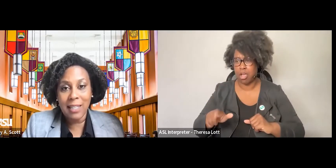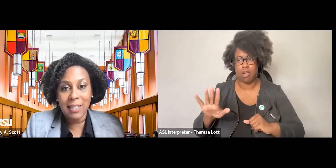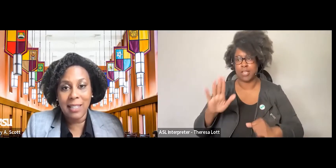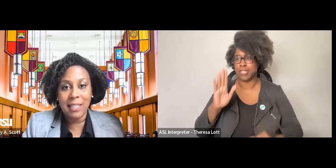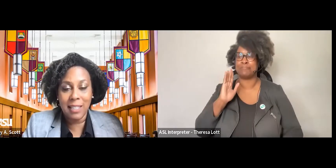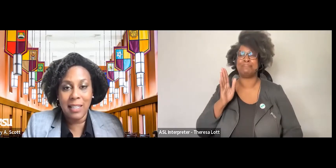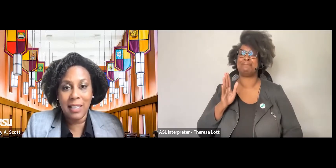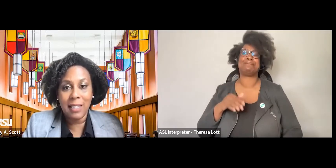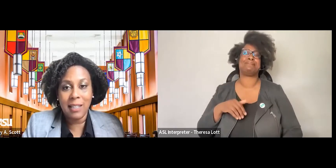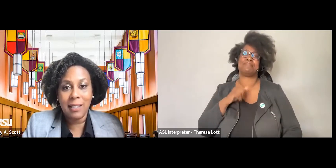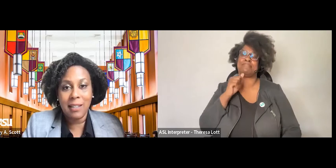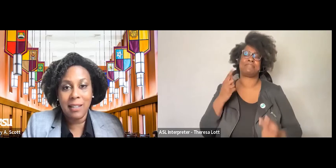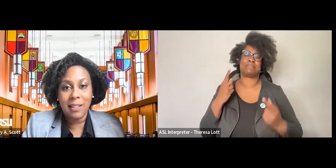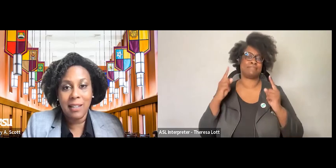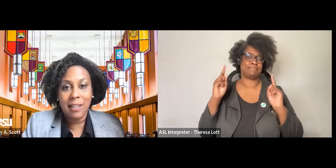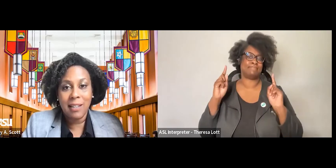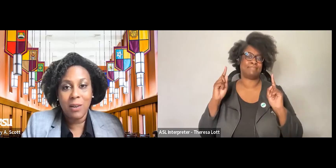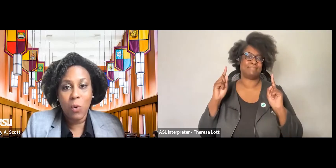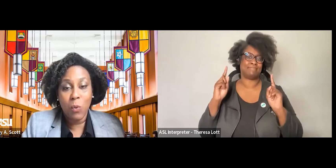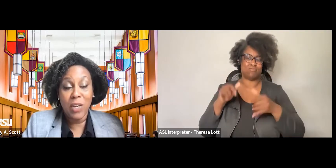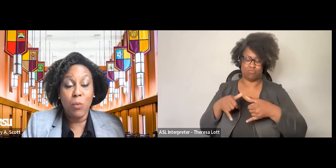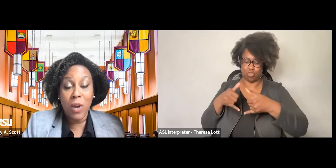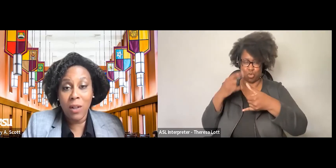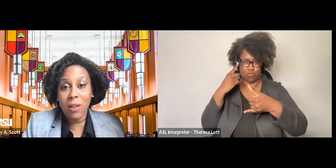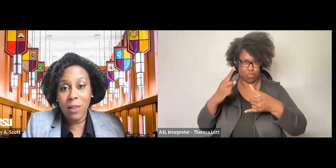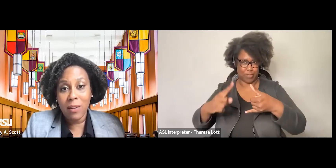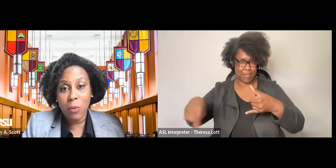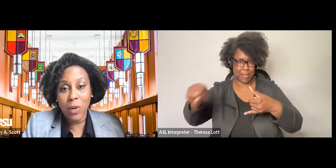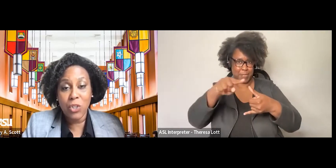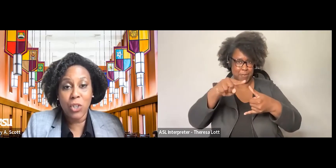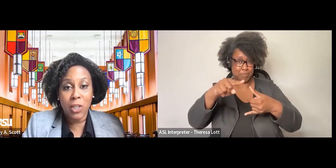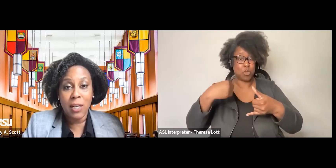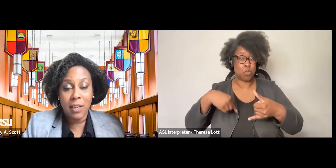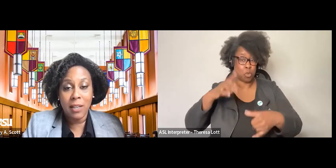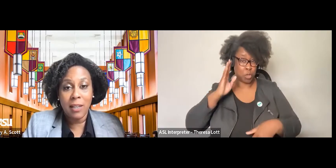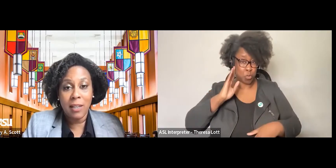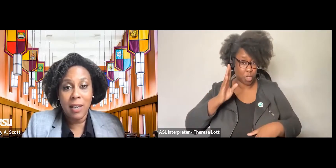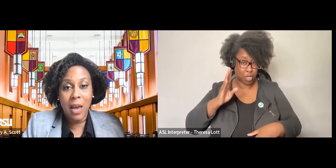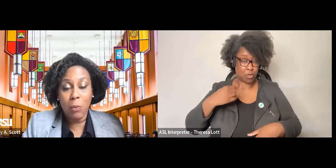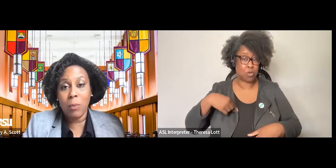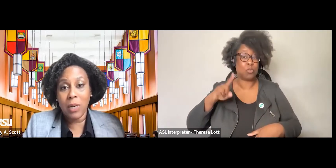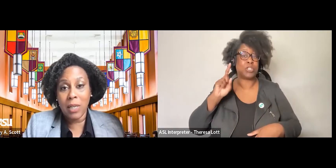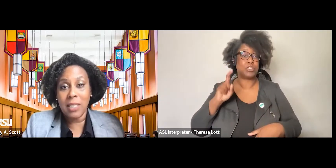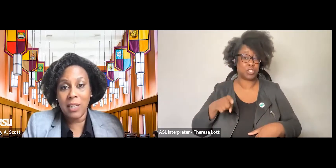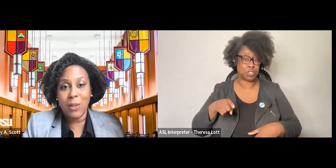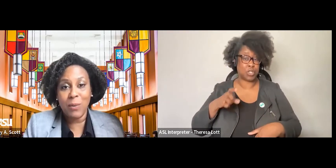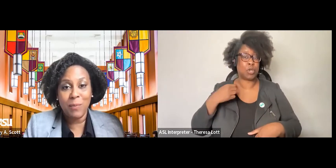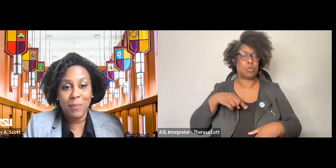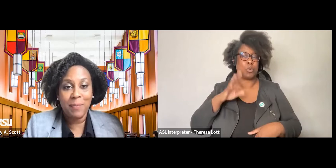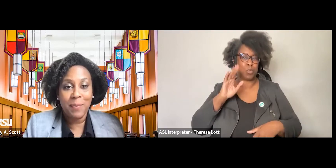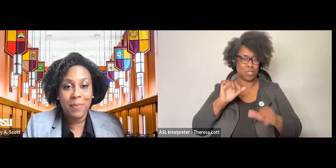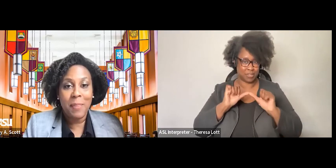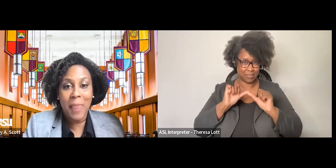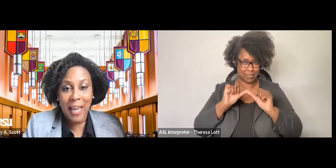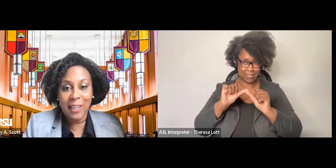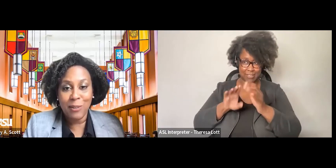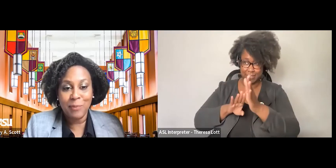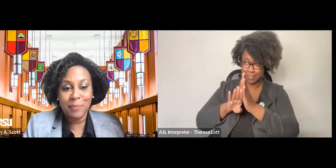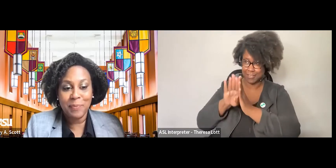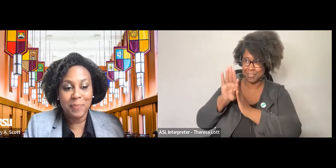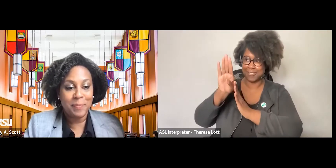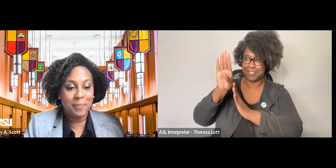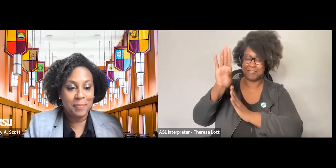not succeed. We will, we should, and we will continue. Thank